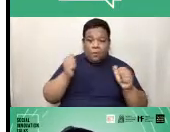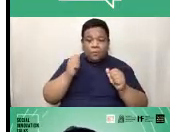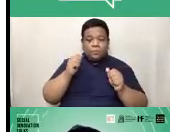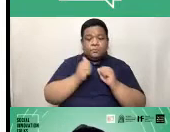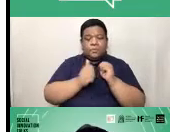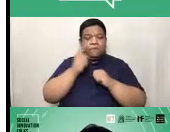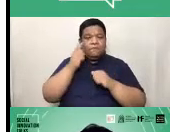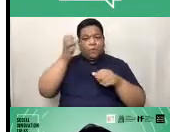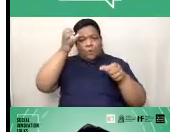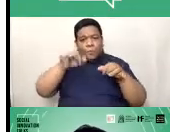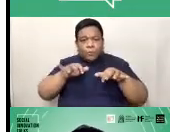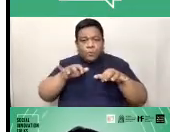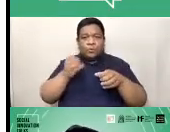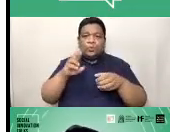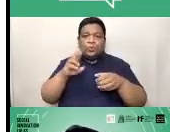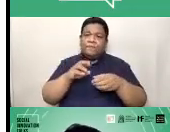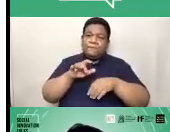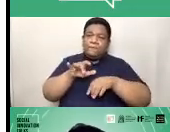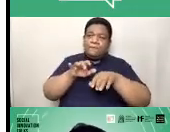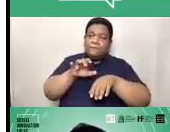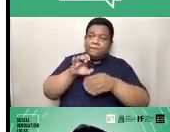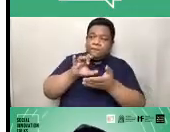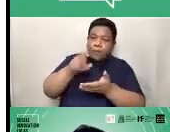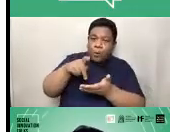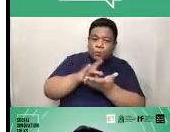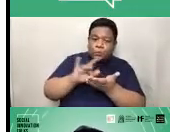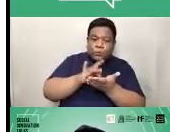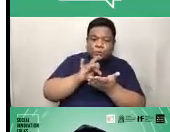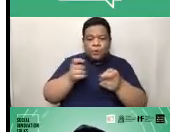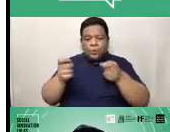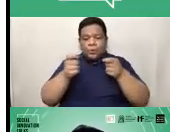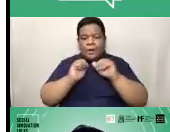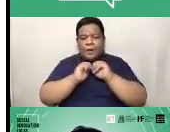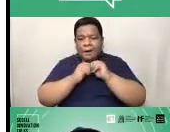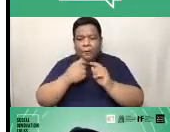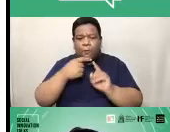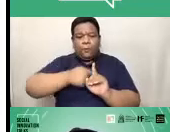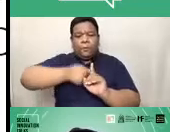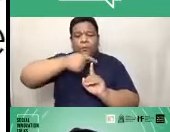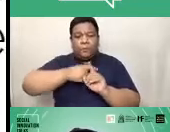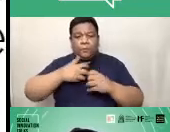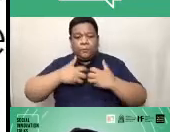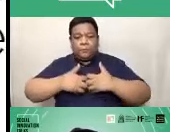your computer or your phone that controls its operation based on the temperature of the machine.